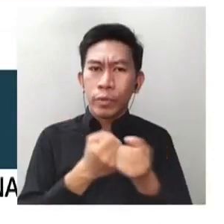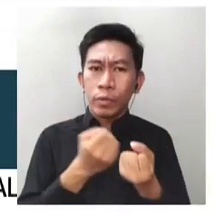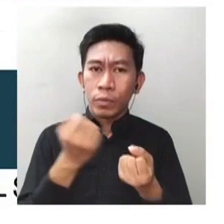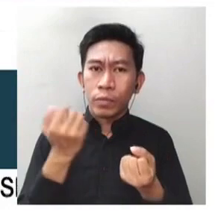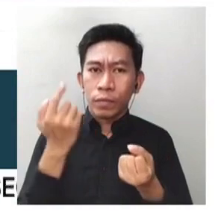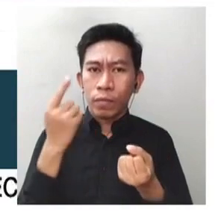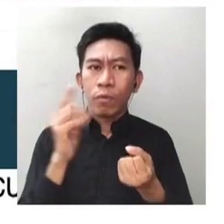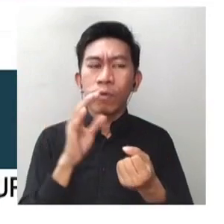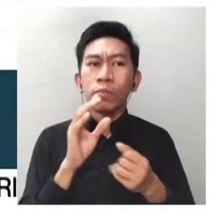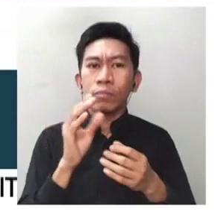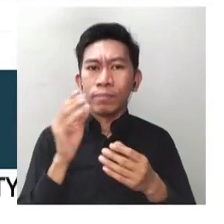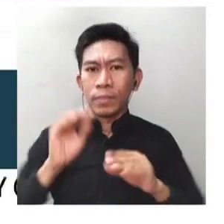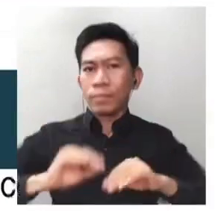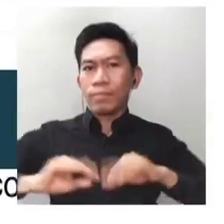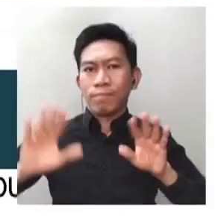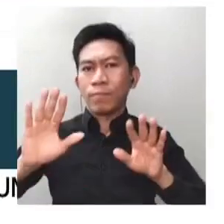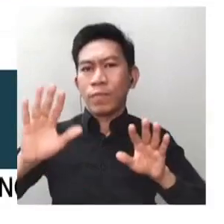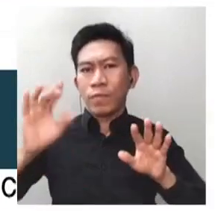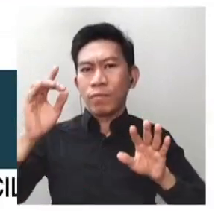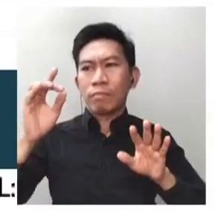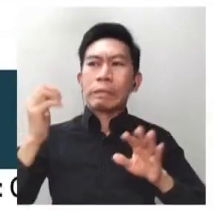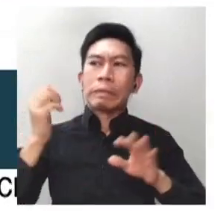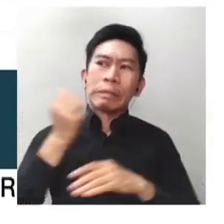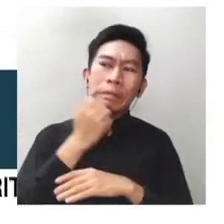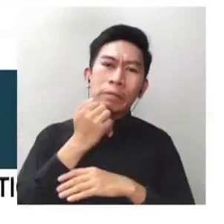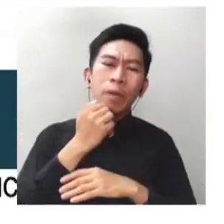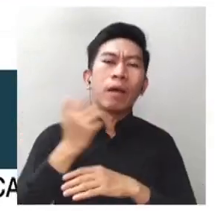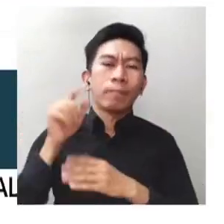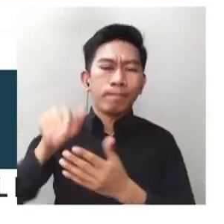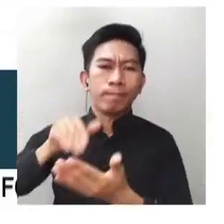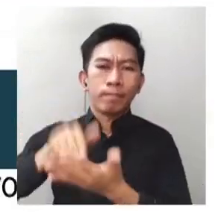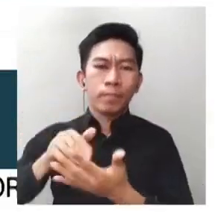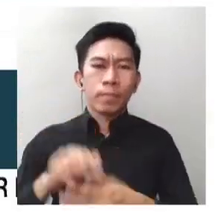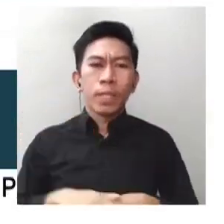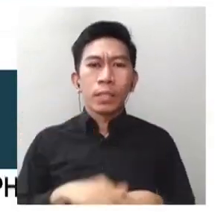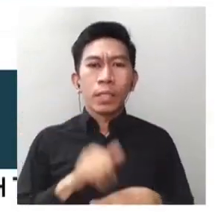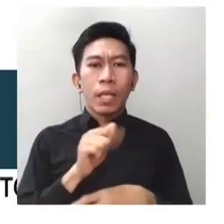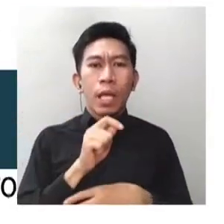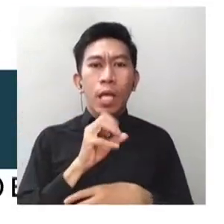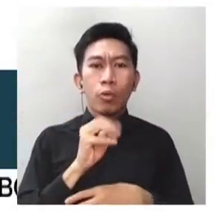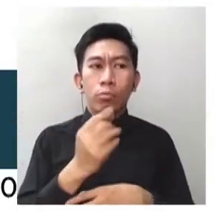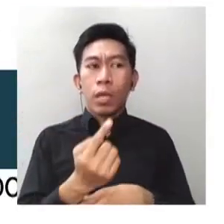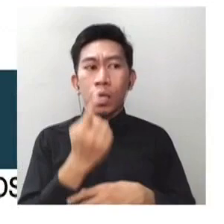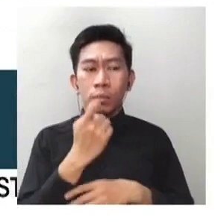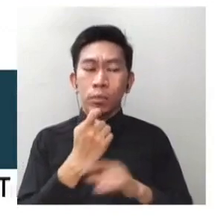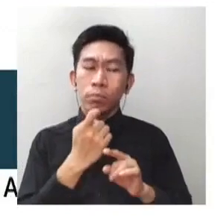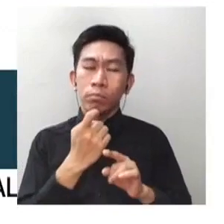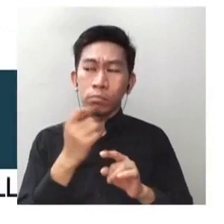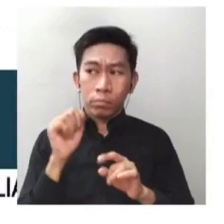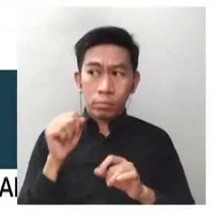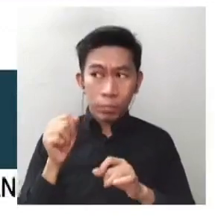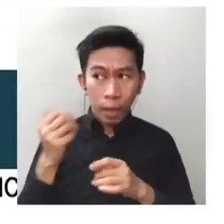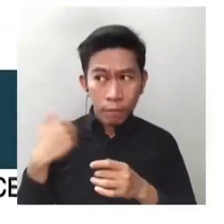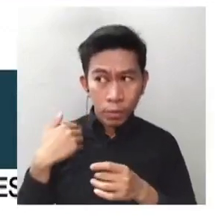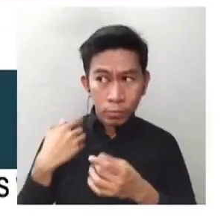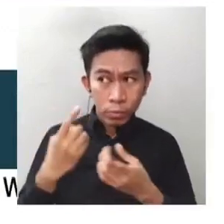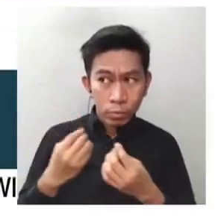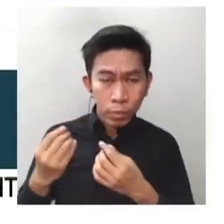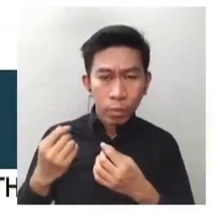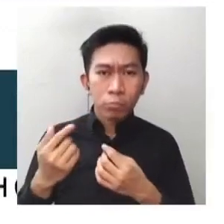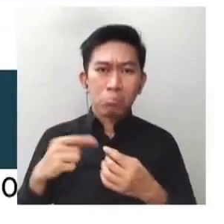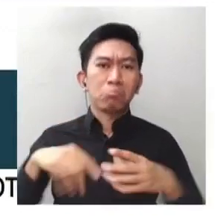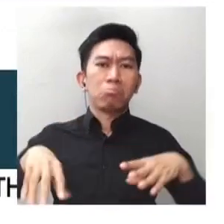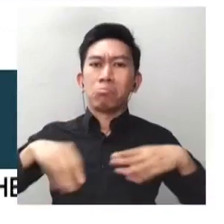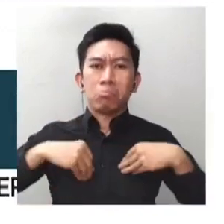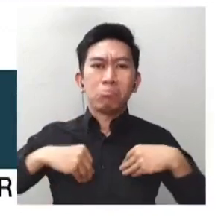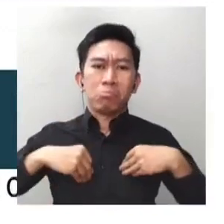this information. And when Atom was asking this question of accountability, we immediately told him we're willing to take on this case pro bono for